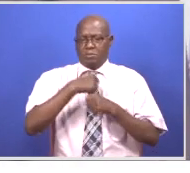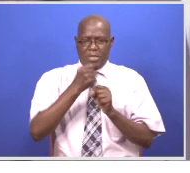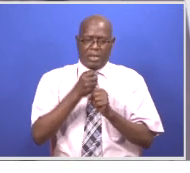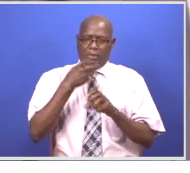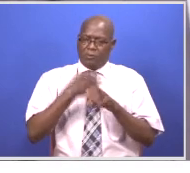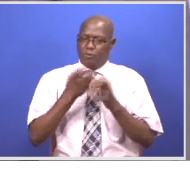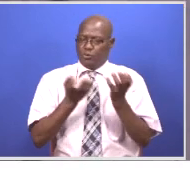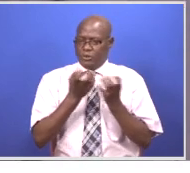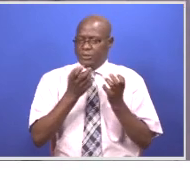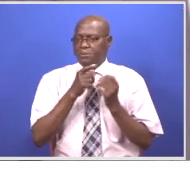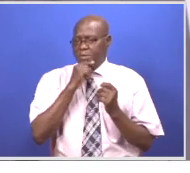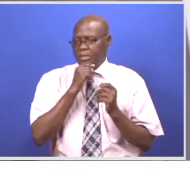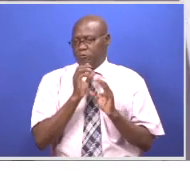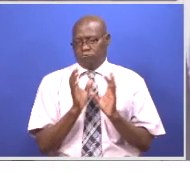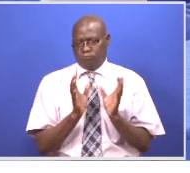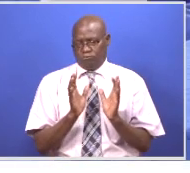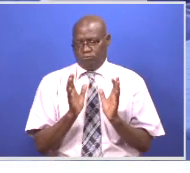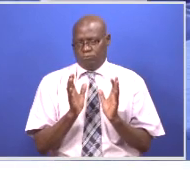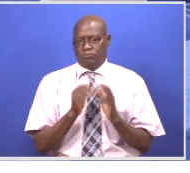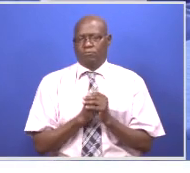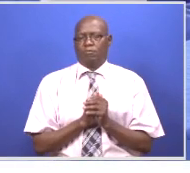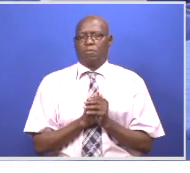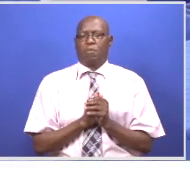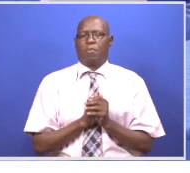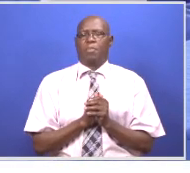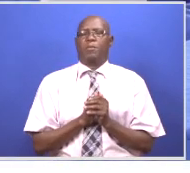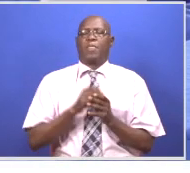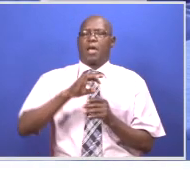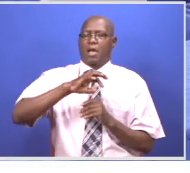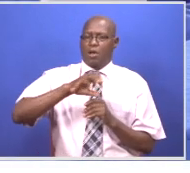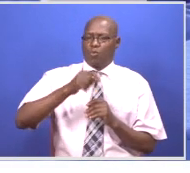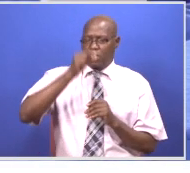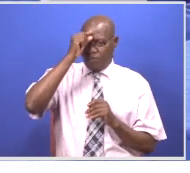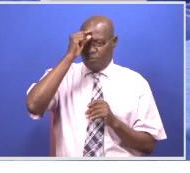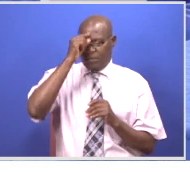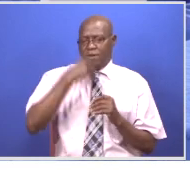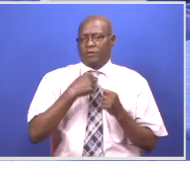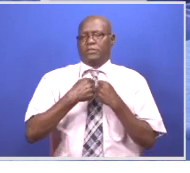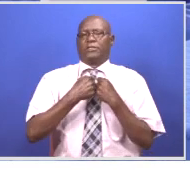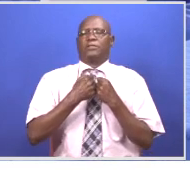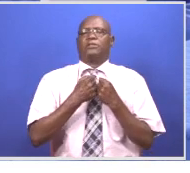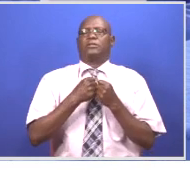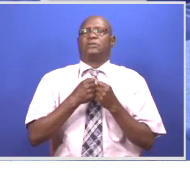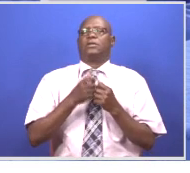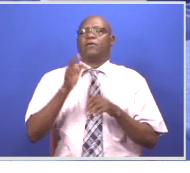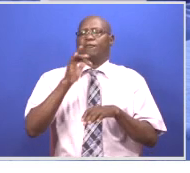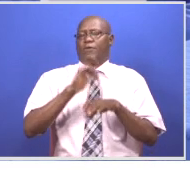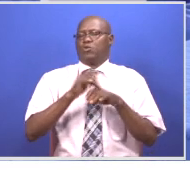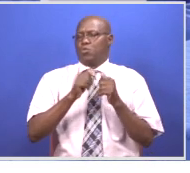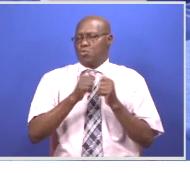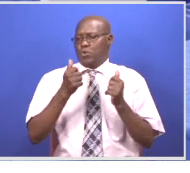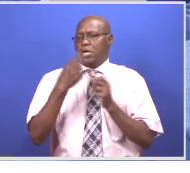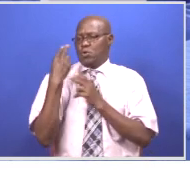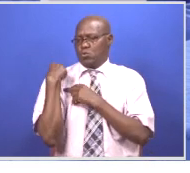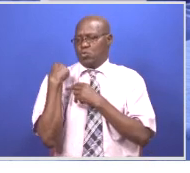are involved in this trade. County governments have been challenged to effectively play their constitutional role in